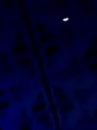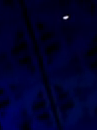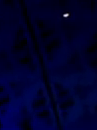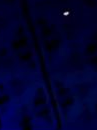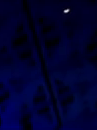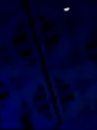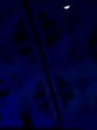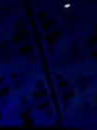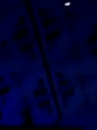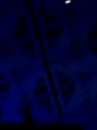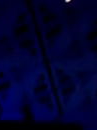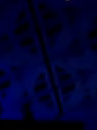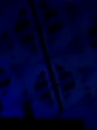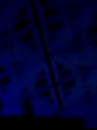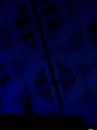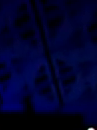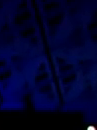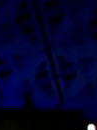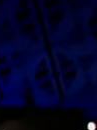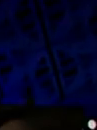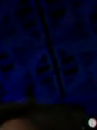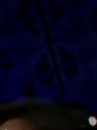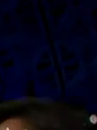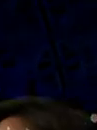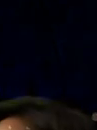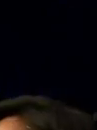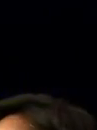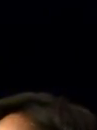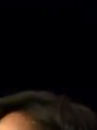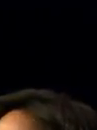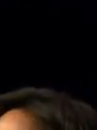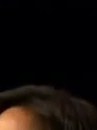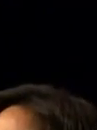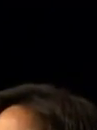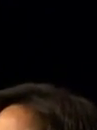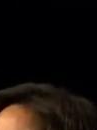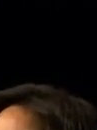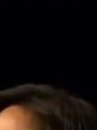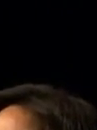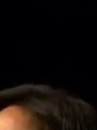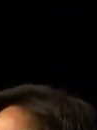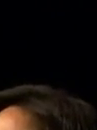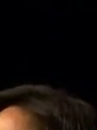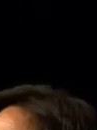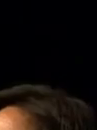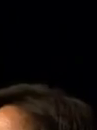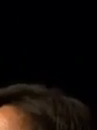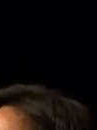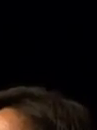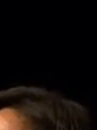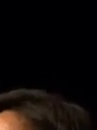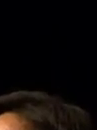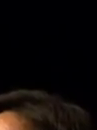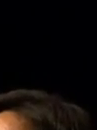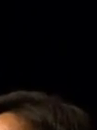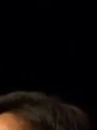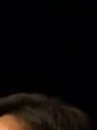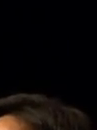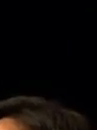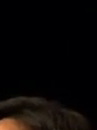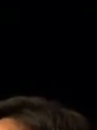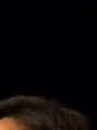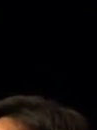the first woman ever to be re-elected as the mayor of the District of Columbia. And I will faithfully discharge. And